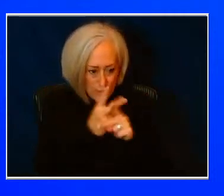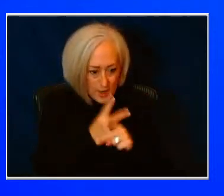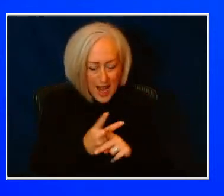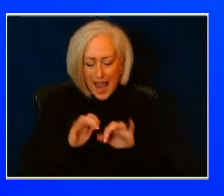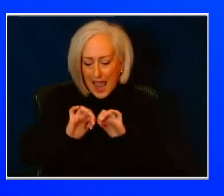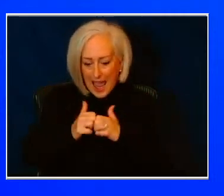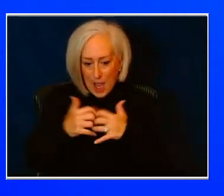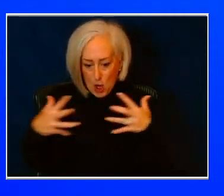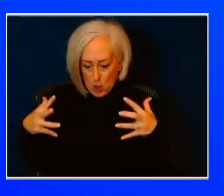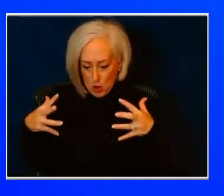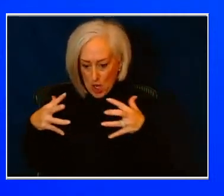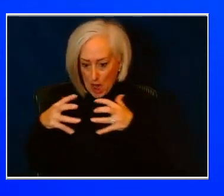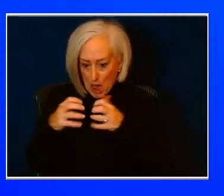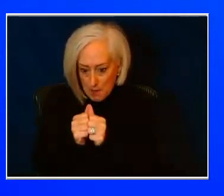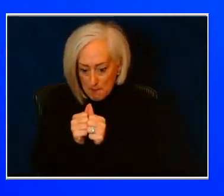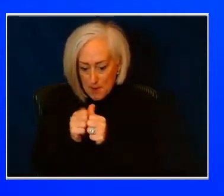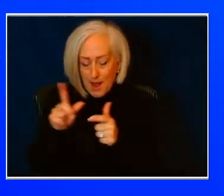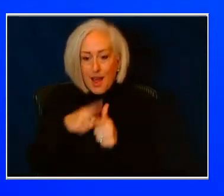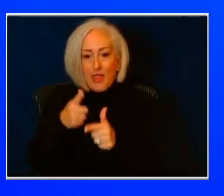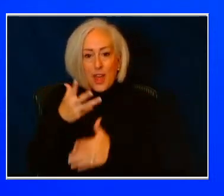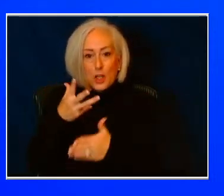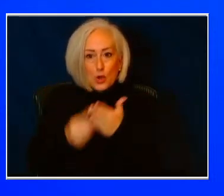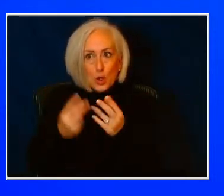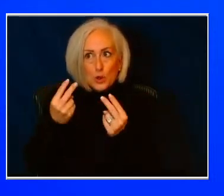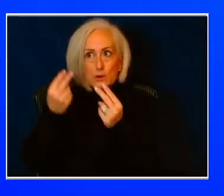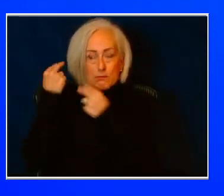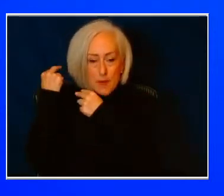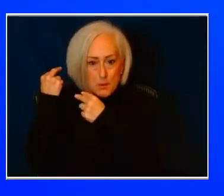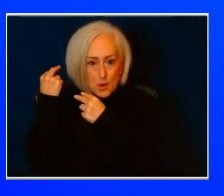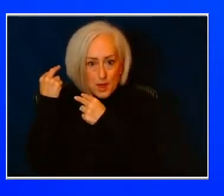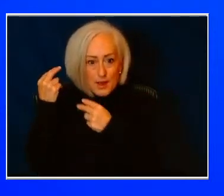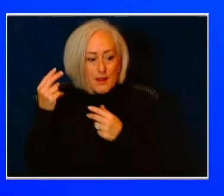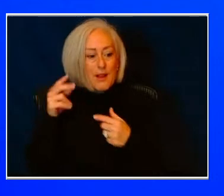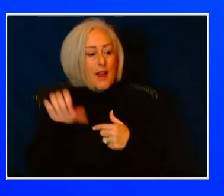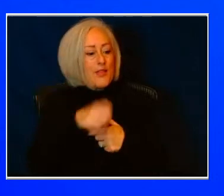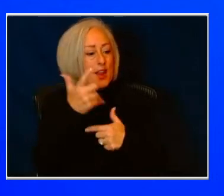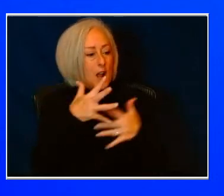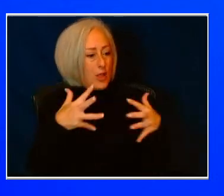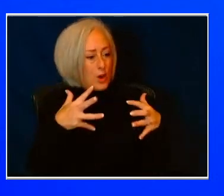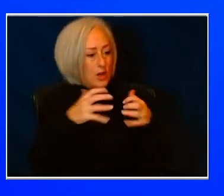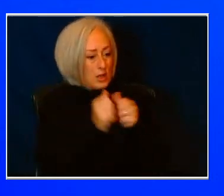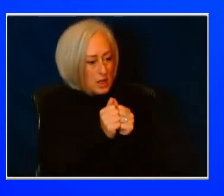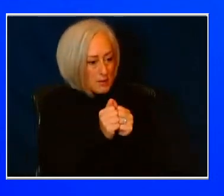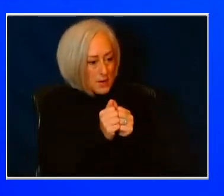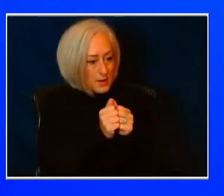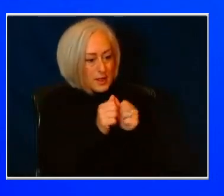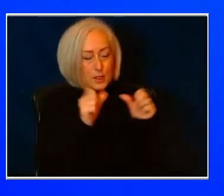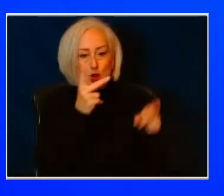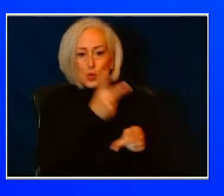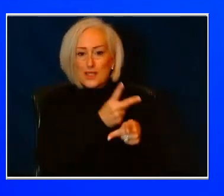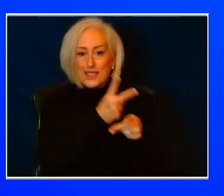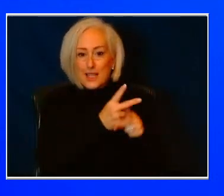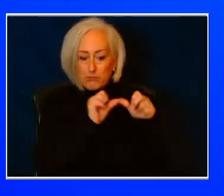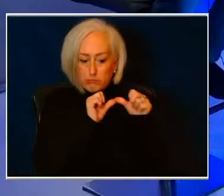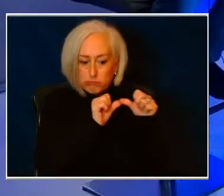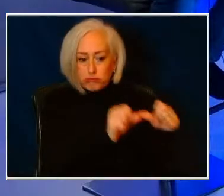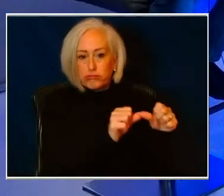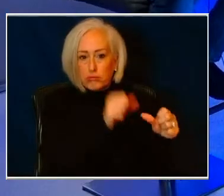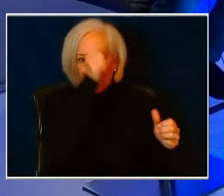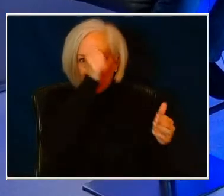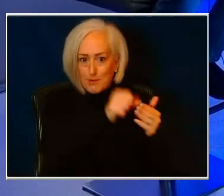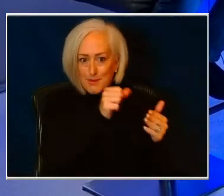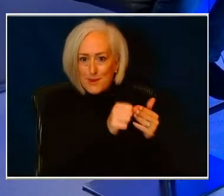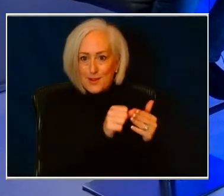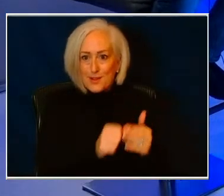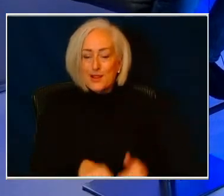memory loss? But again, you have this another protein clumping and causing memory to stick around. So can we understand these two processes? So this is exciting